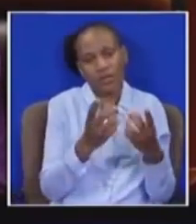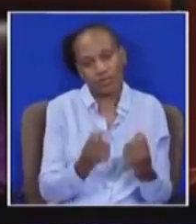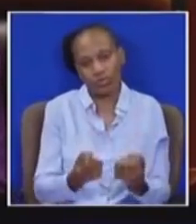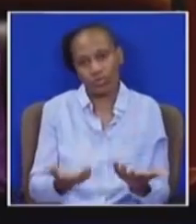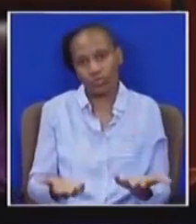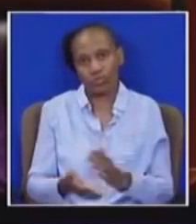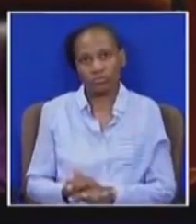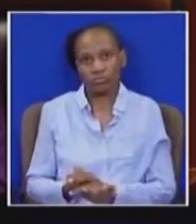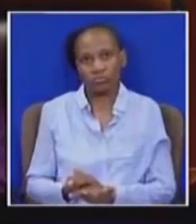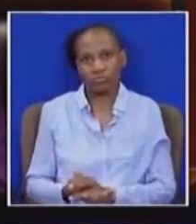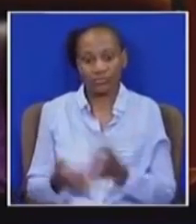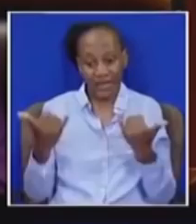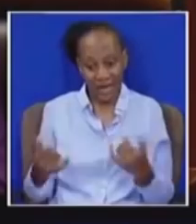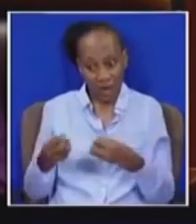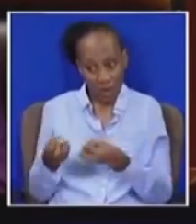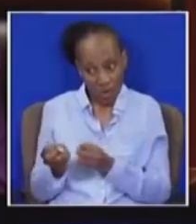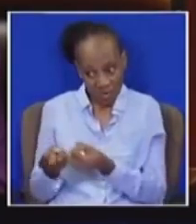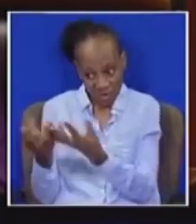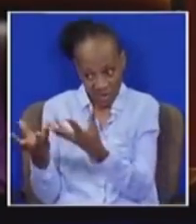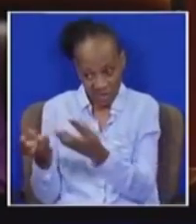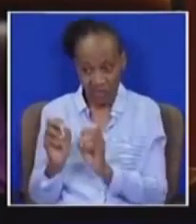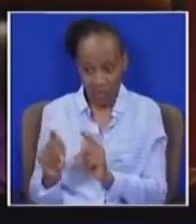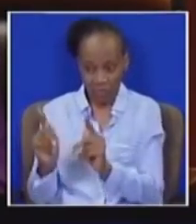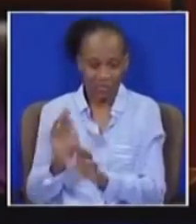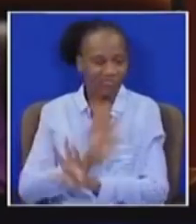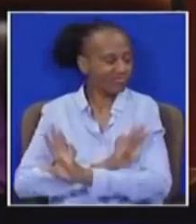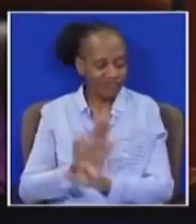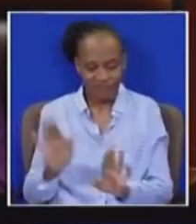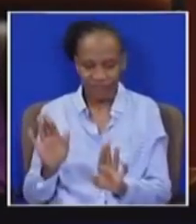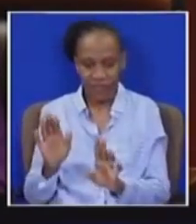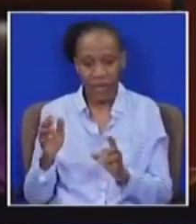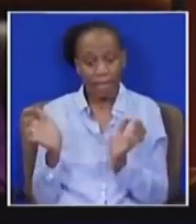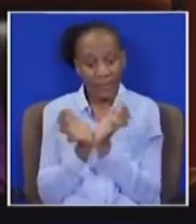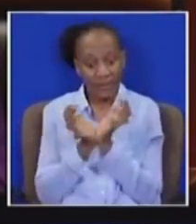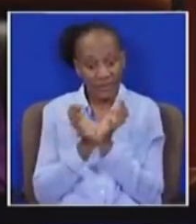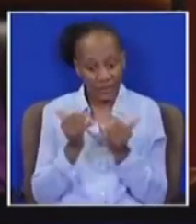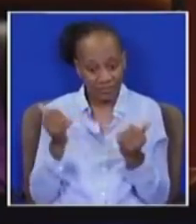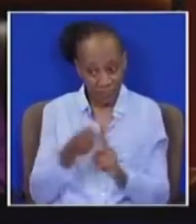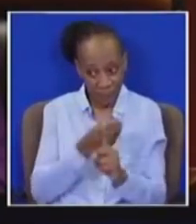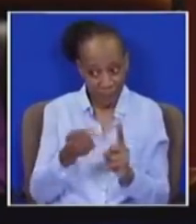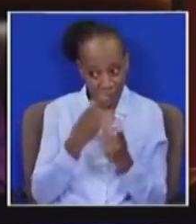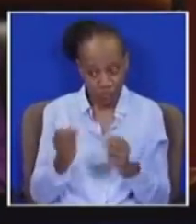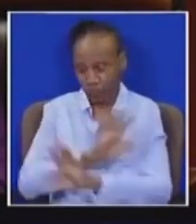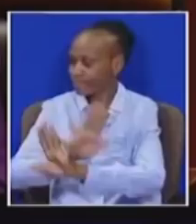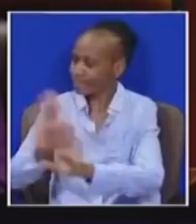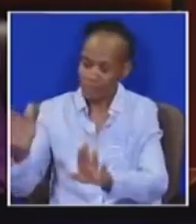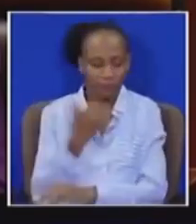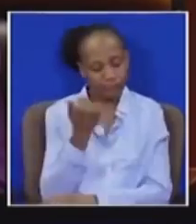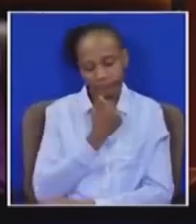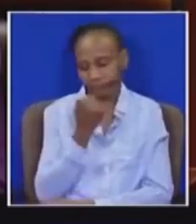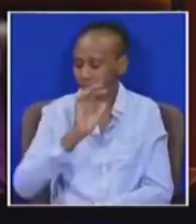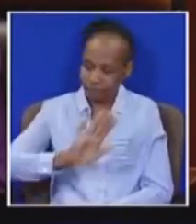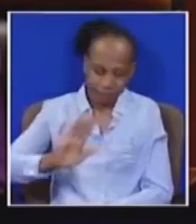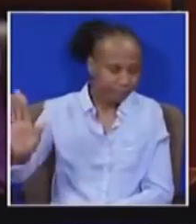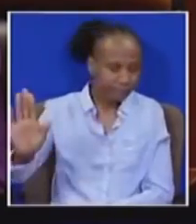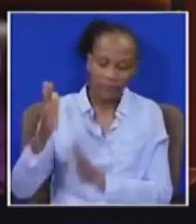motion. And I'm not allowing members to abuse this sitting. I'm really pleading